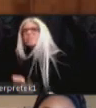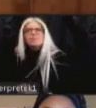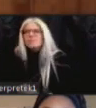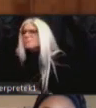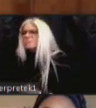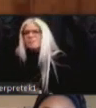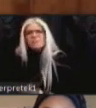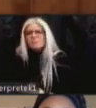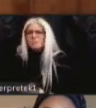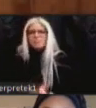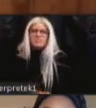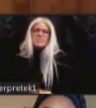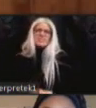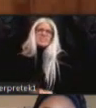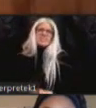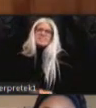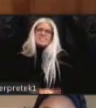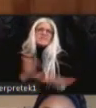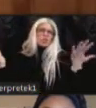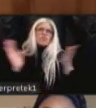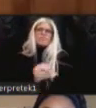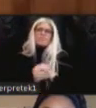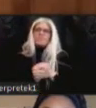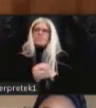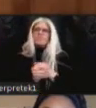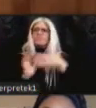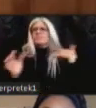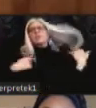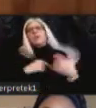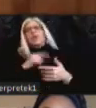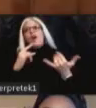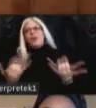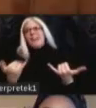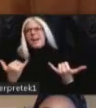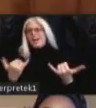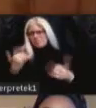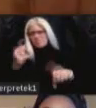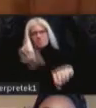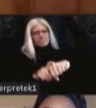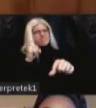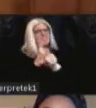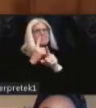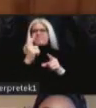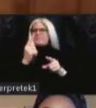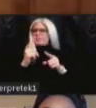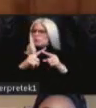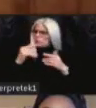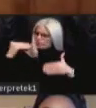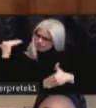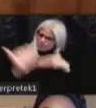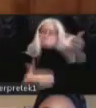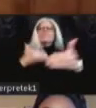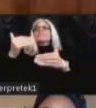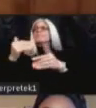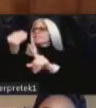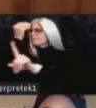we're not, as it's been mentioned, we're not at a point right now to give direction to staff, but I just think it's worth mentioning that on this